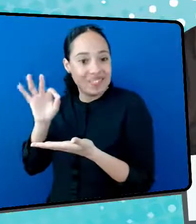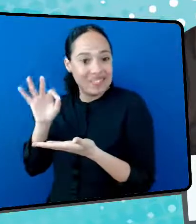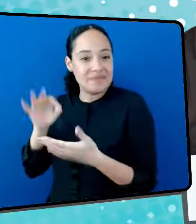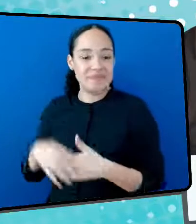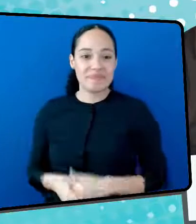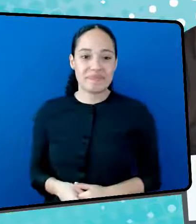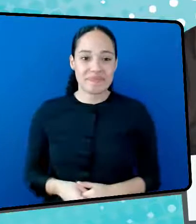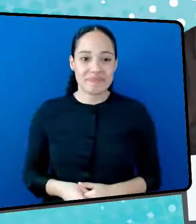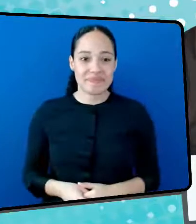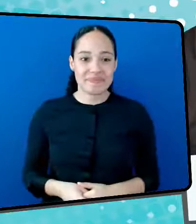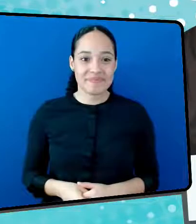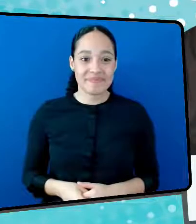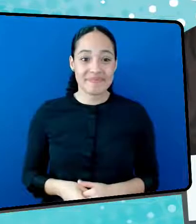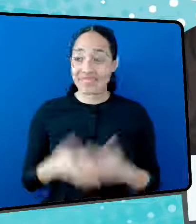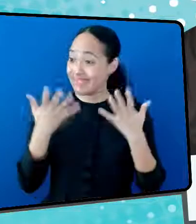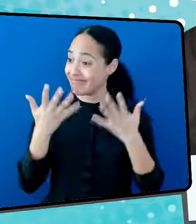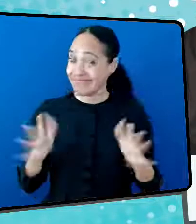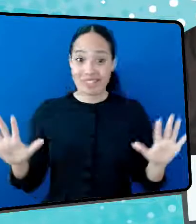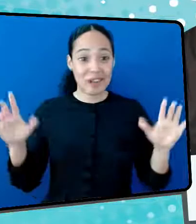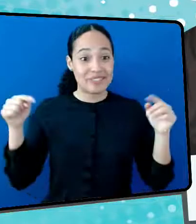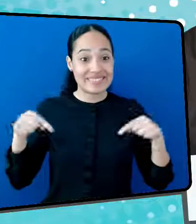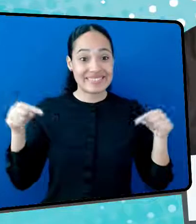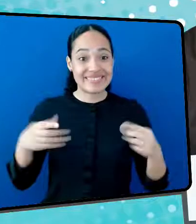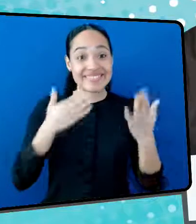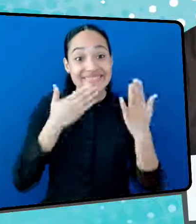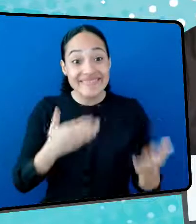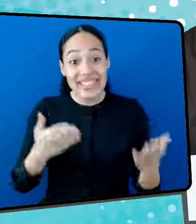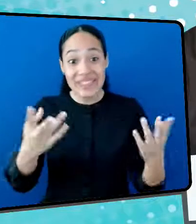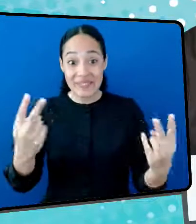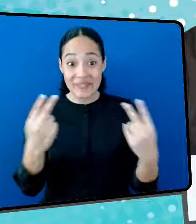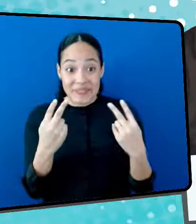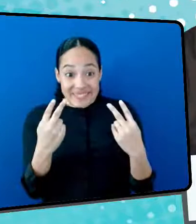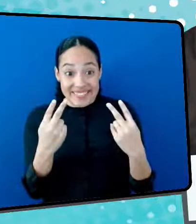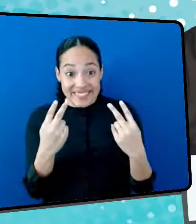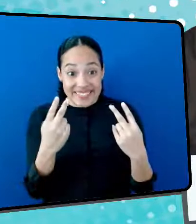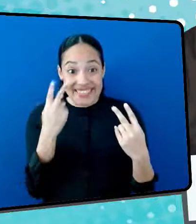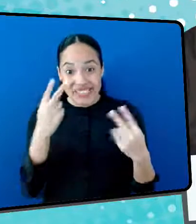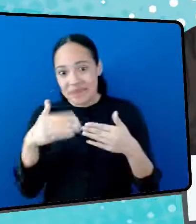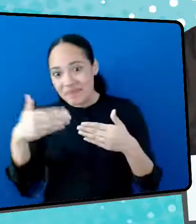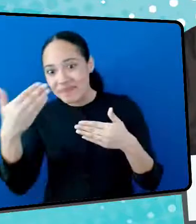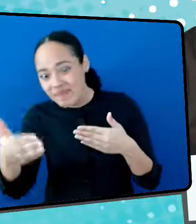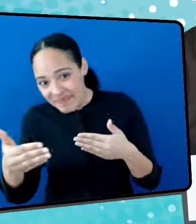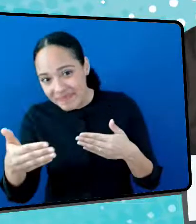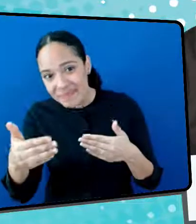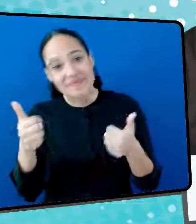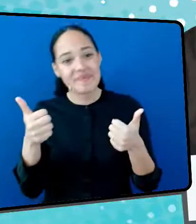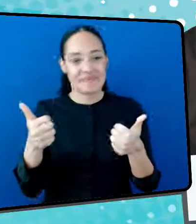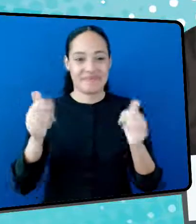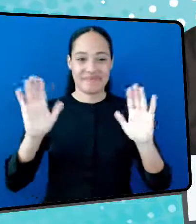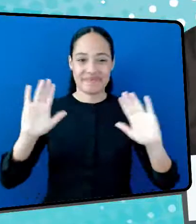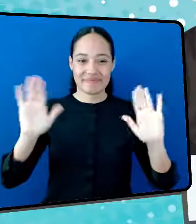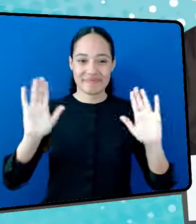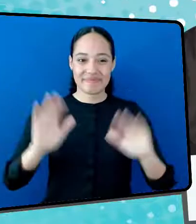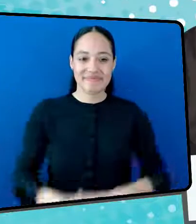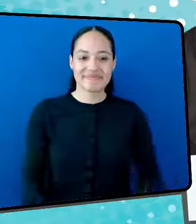that's all from us. Thank you so much for watching. We'll see you soon. This has been A Bit of AI with Henk and Amy.